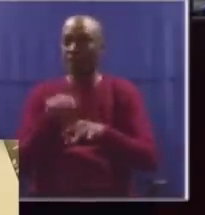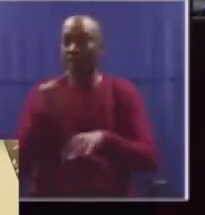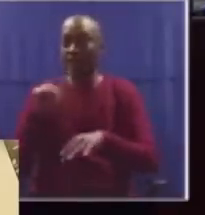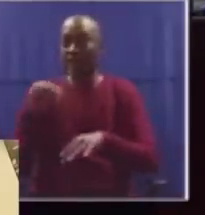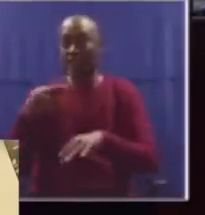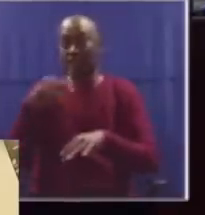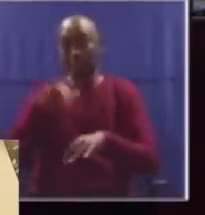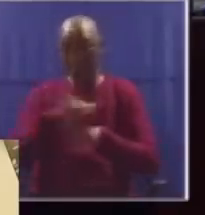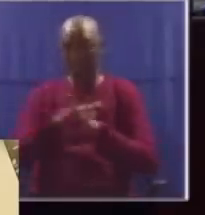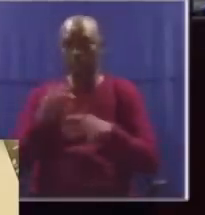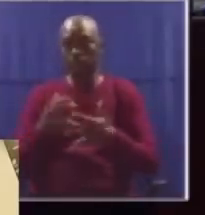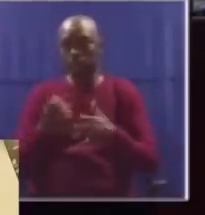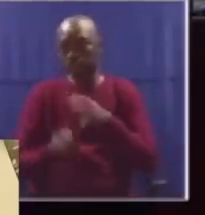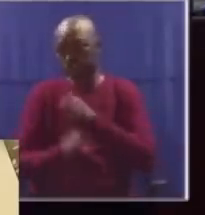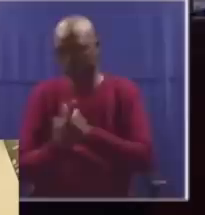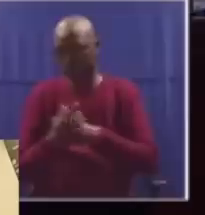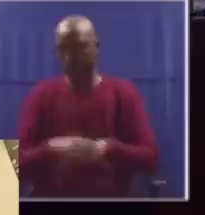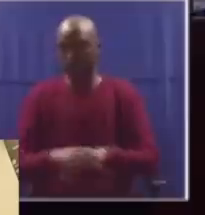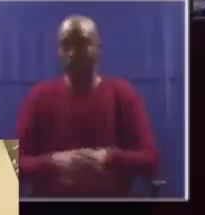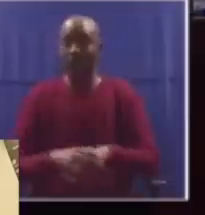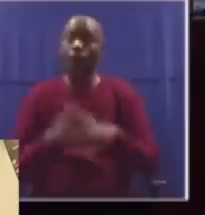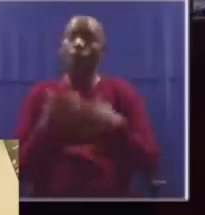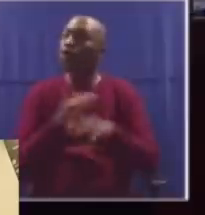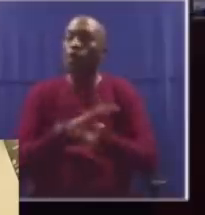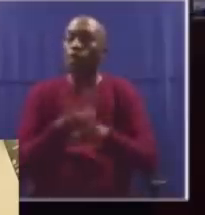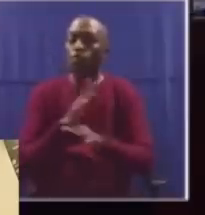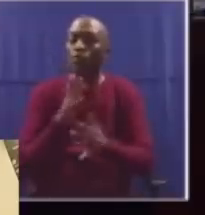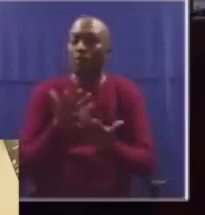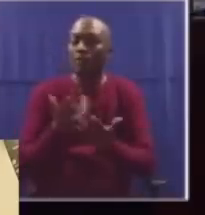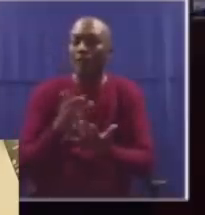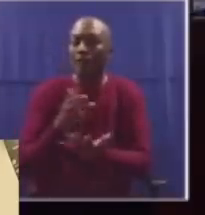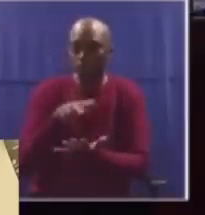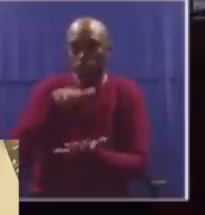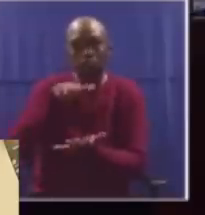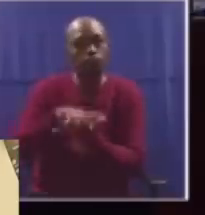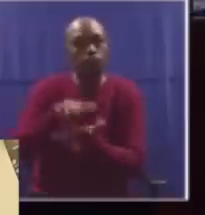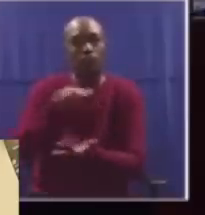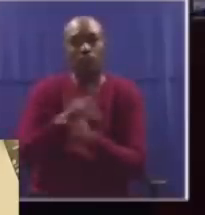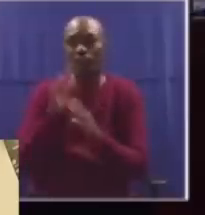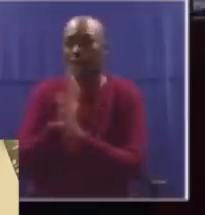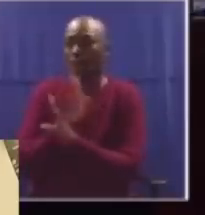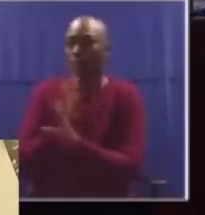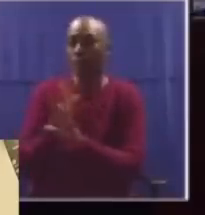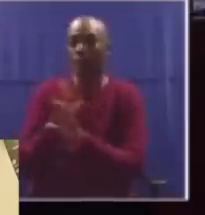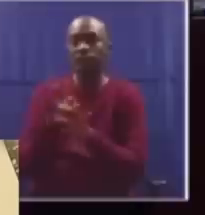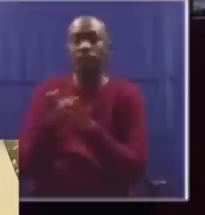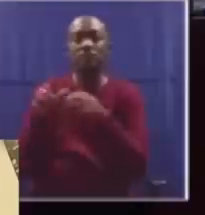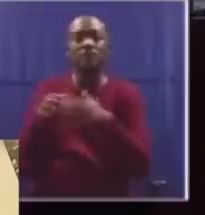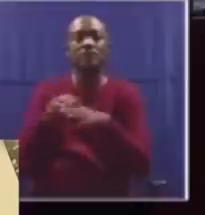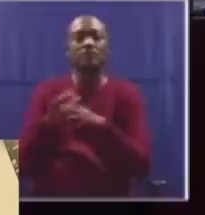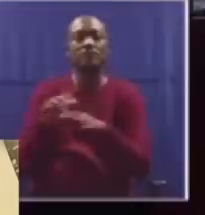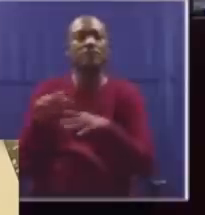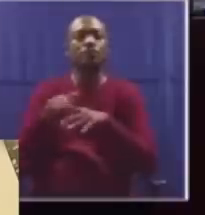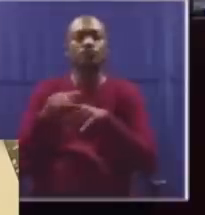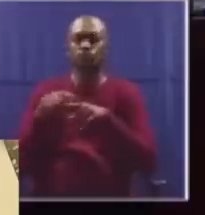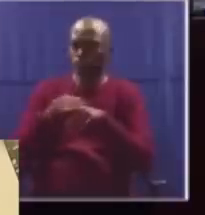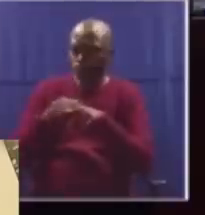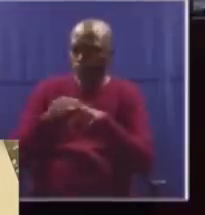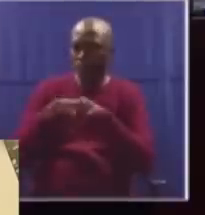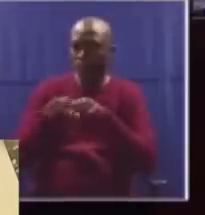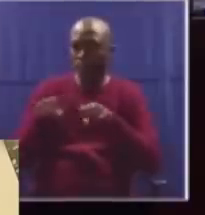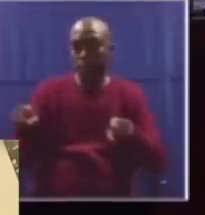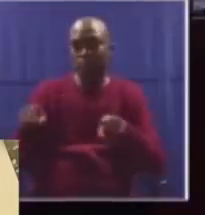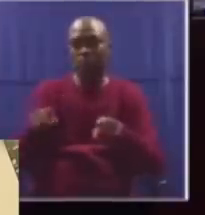these shortages? Not by accrediting private health sector to train their full capacity of nurses. Has